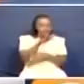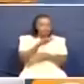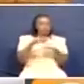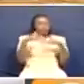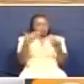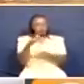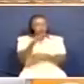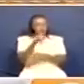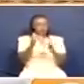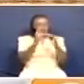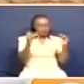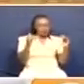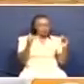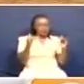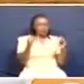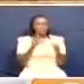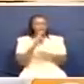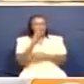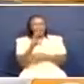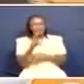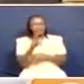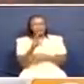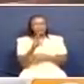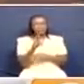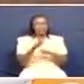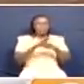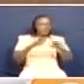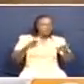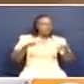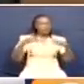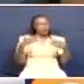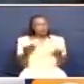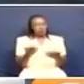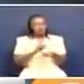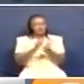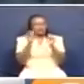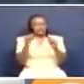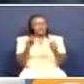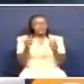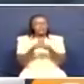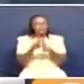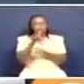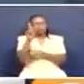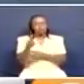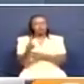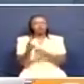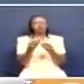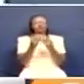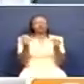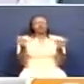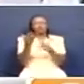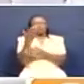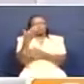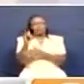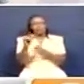are provisional or otherwise, that question was put to rest by the legislation that